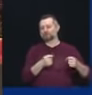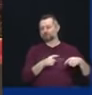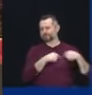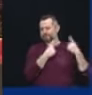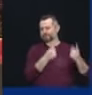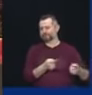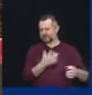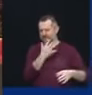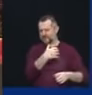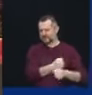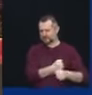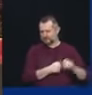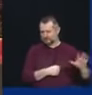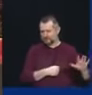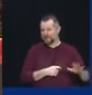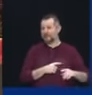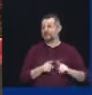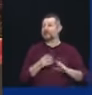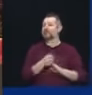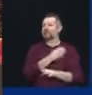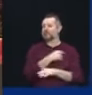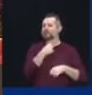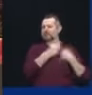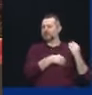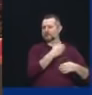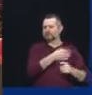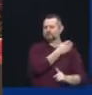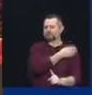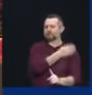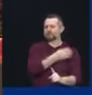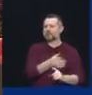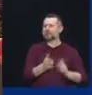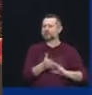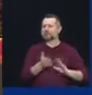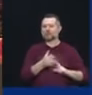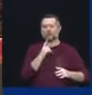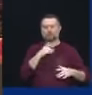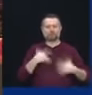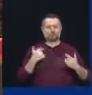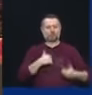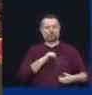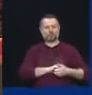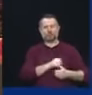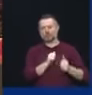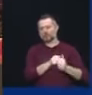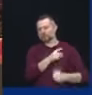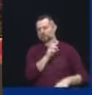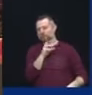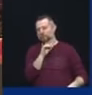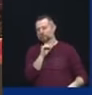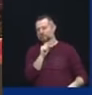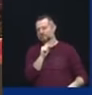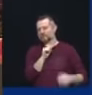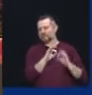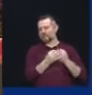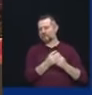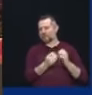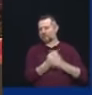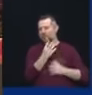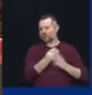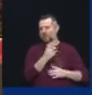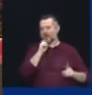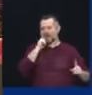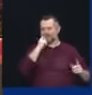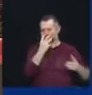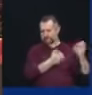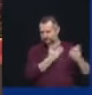that. So we're really proud to work in partnership with the Chris family to grow apples here on our farm and contribute to the